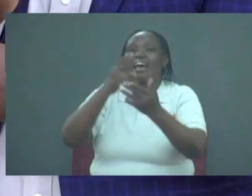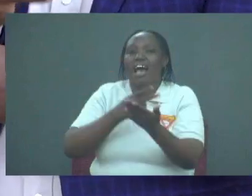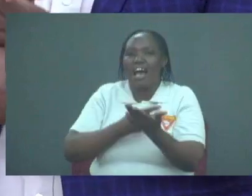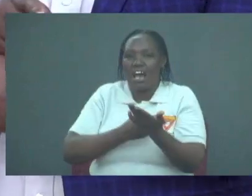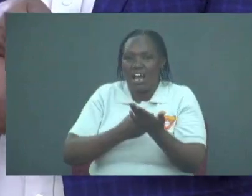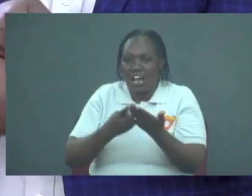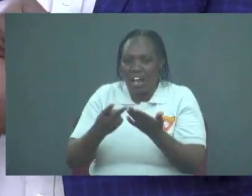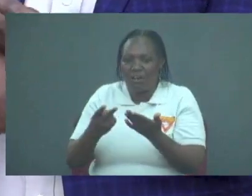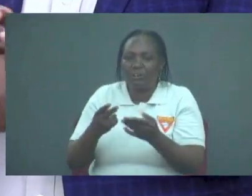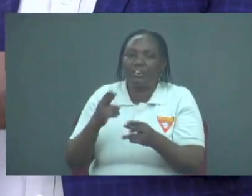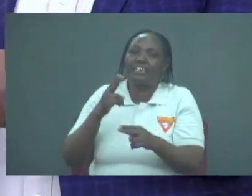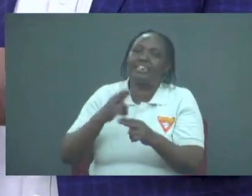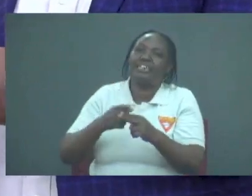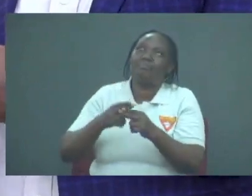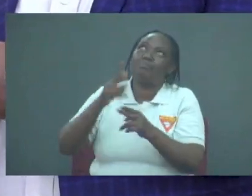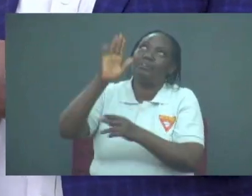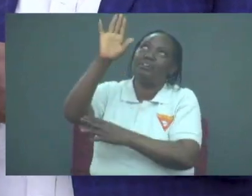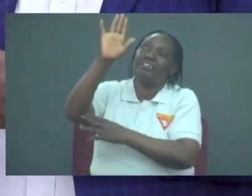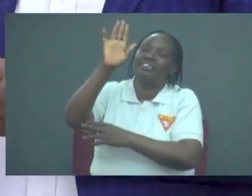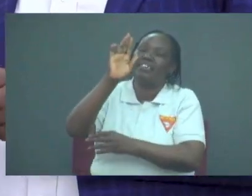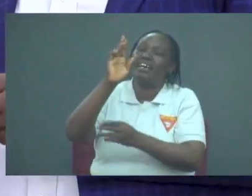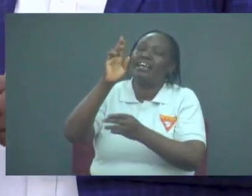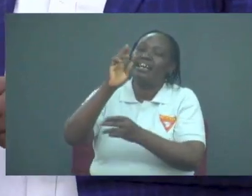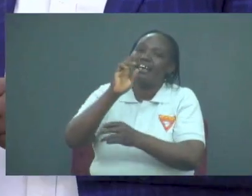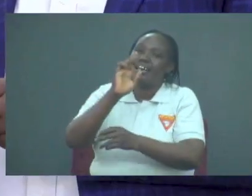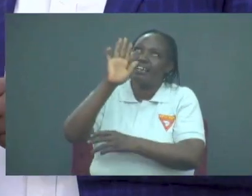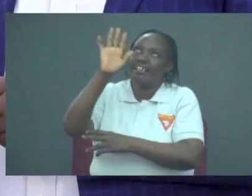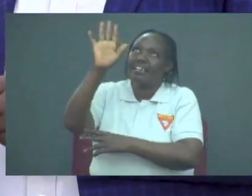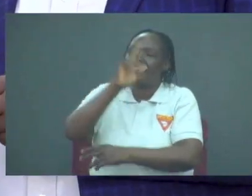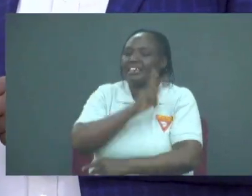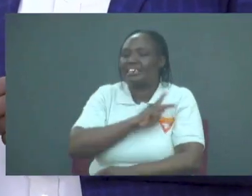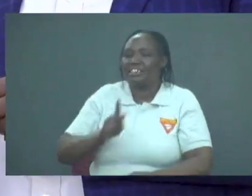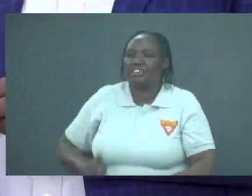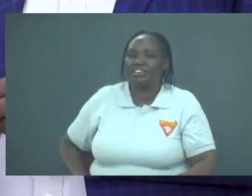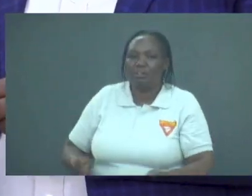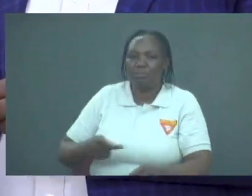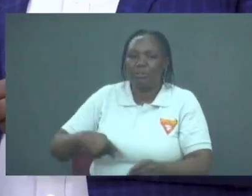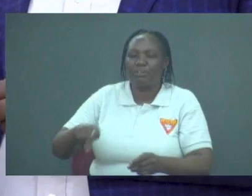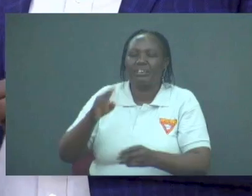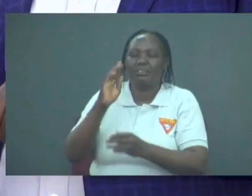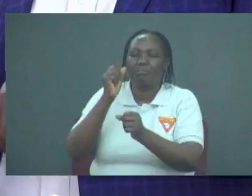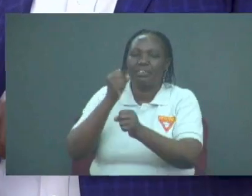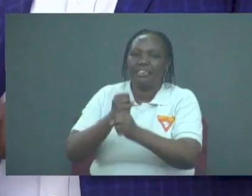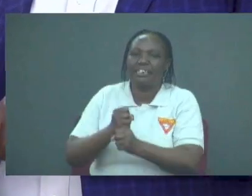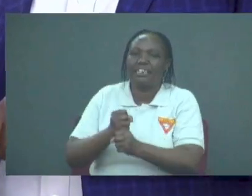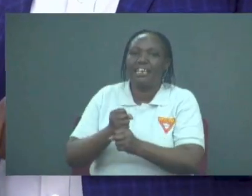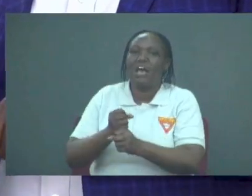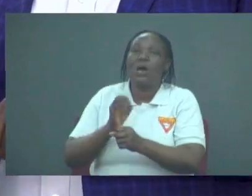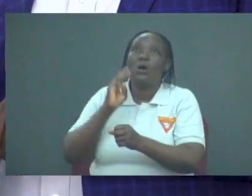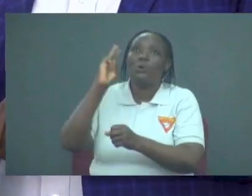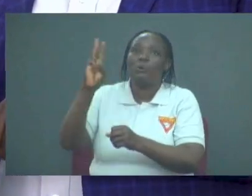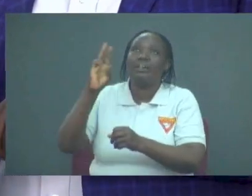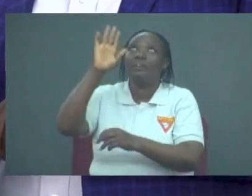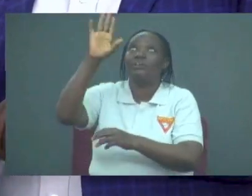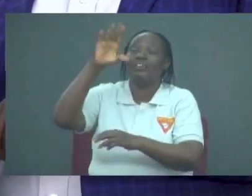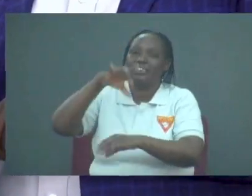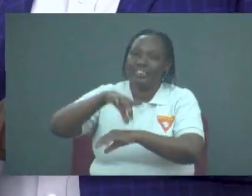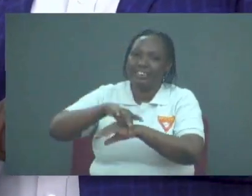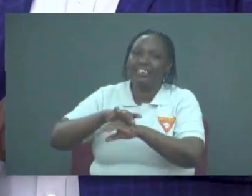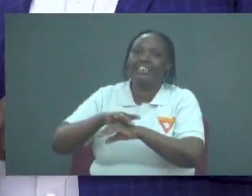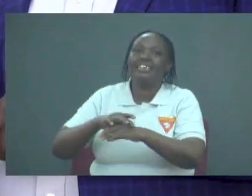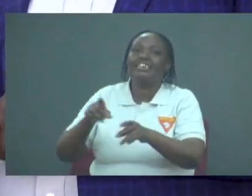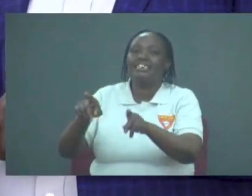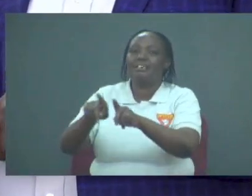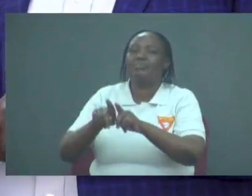be thy name. Thy kingdom come. Thy will be done on earth as it is in heaven.